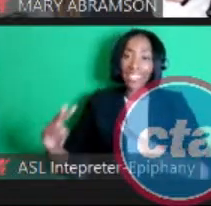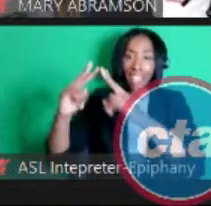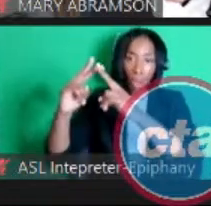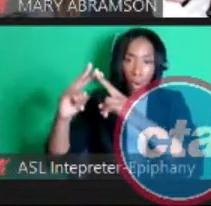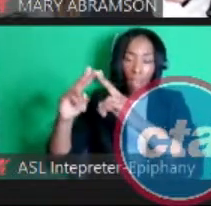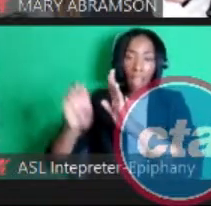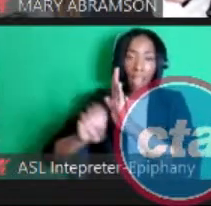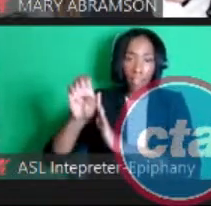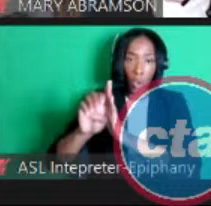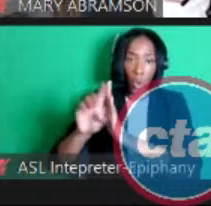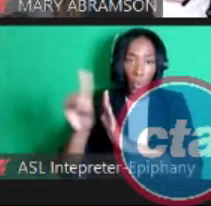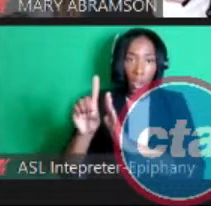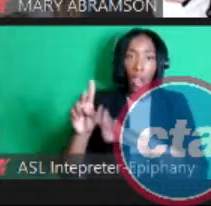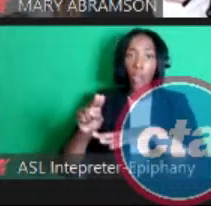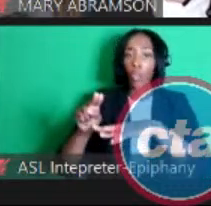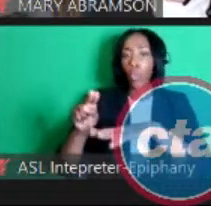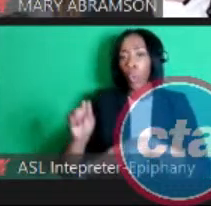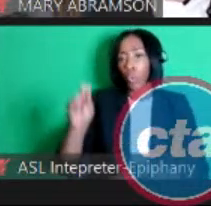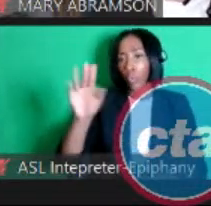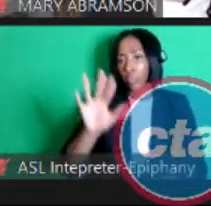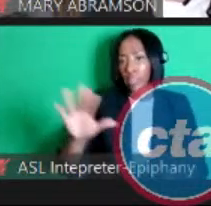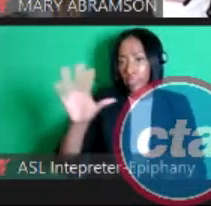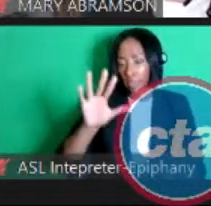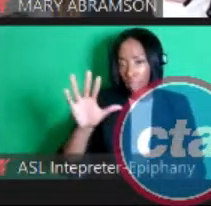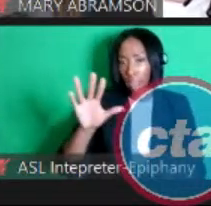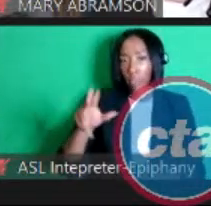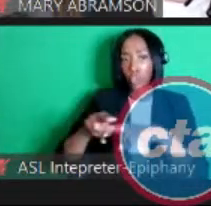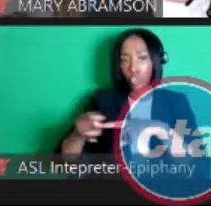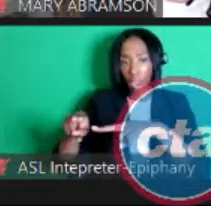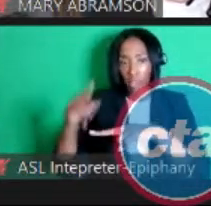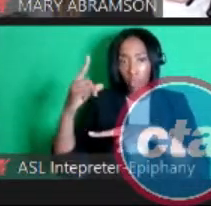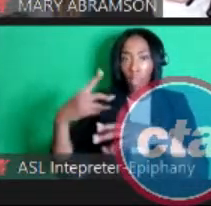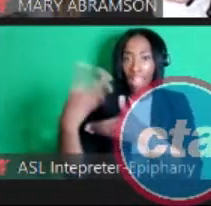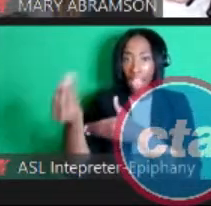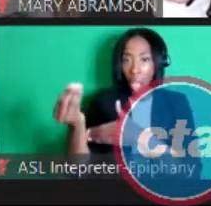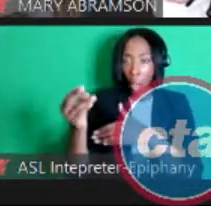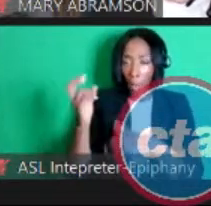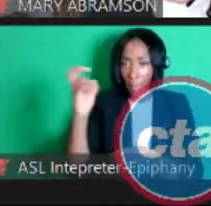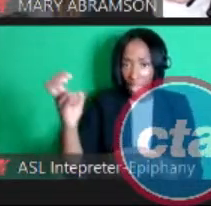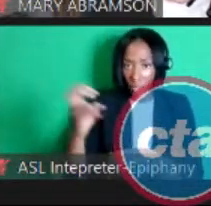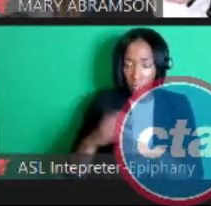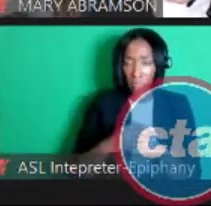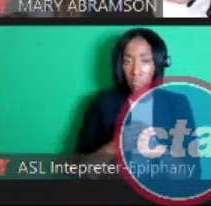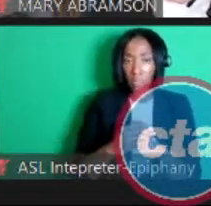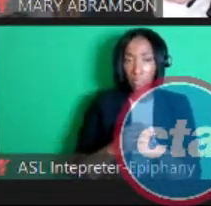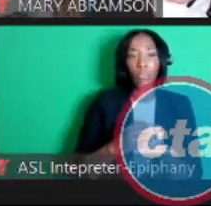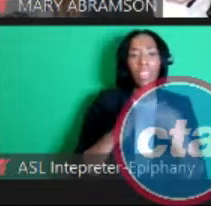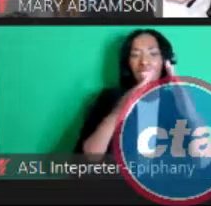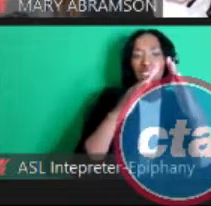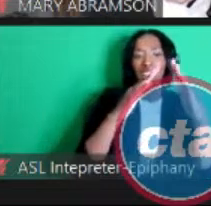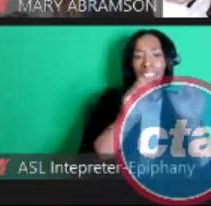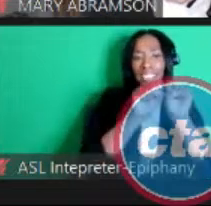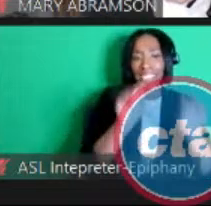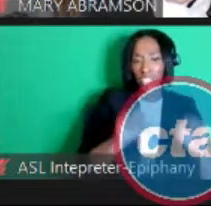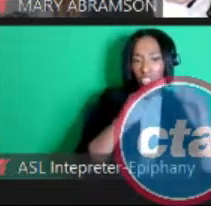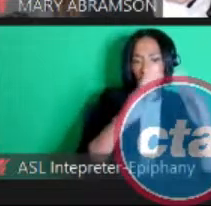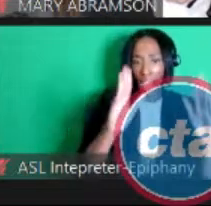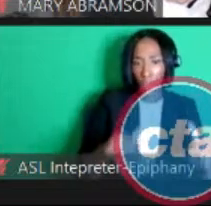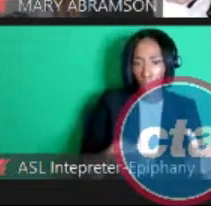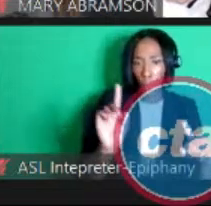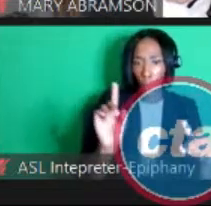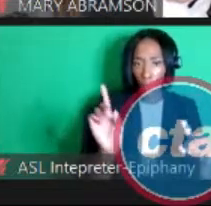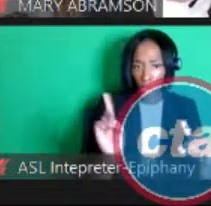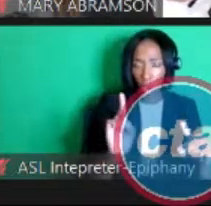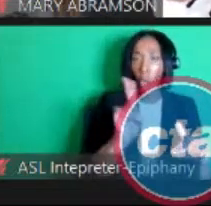side of the tracks for the outbound platform. The station house is where the only staffed